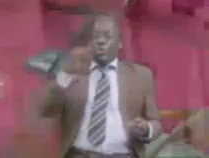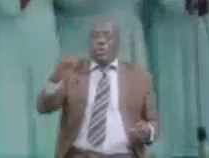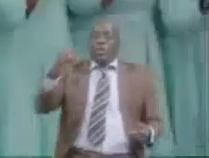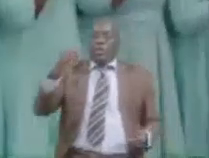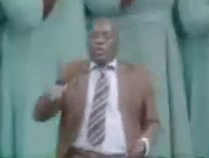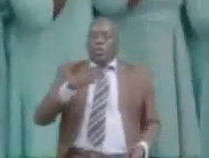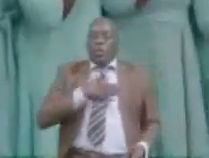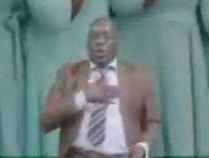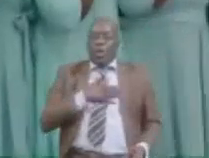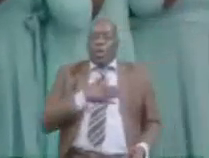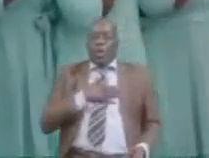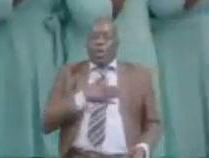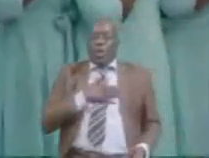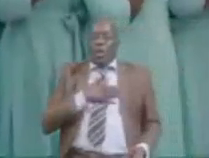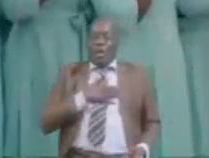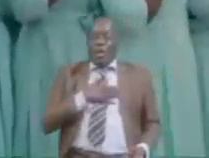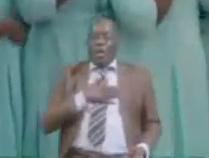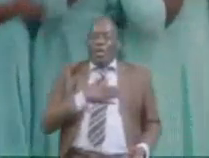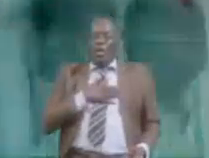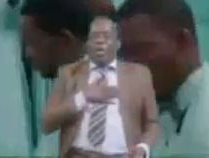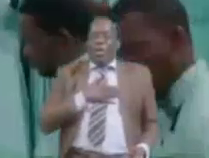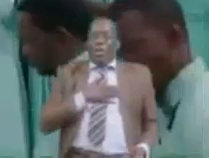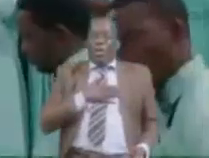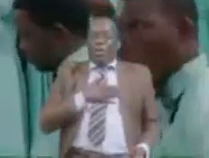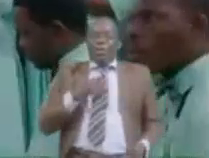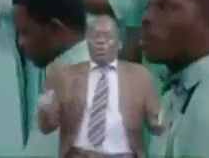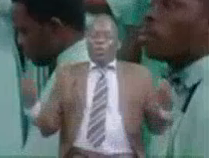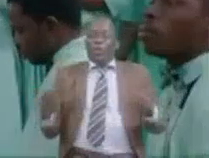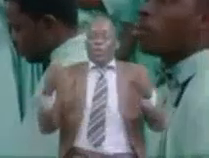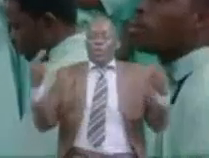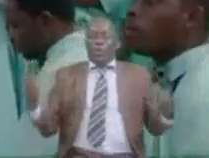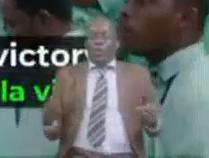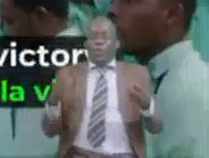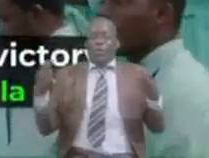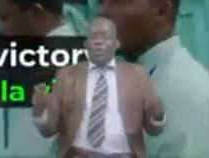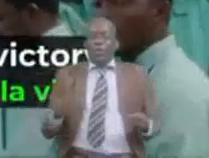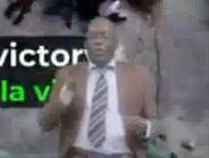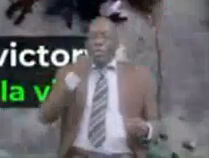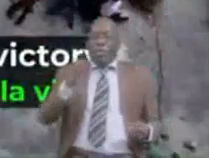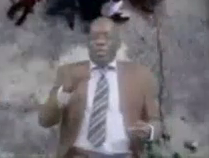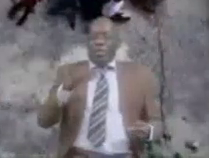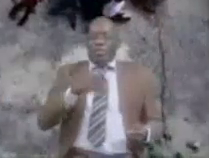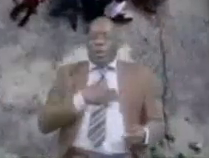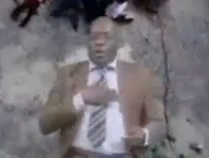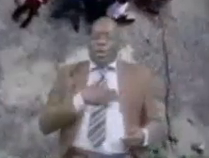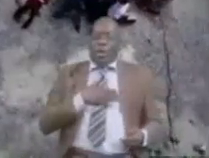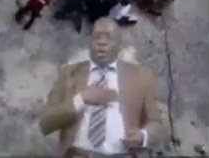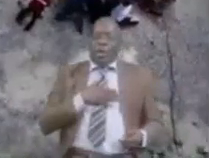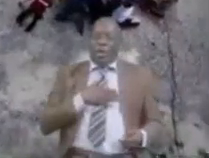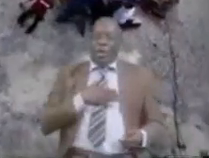Hallelujah. Smile. Victory, victory, victory, victory.